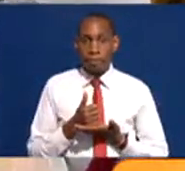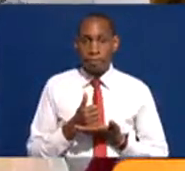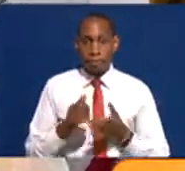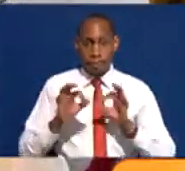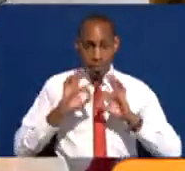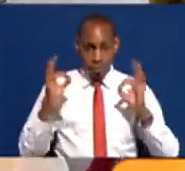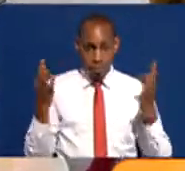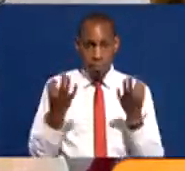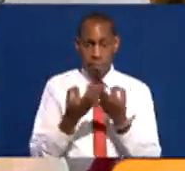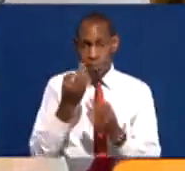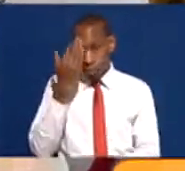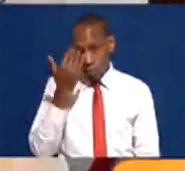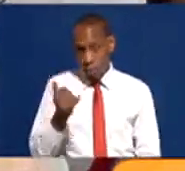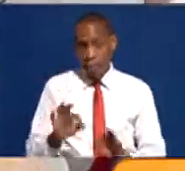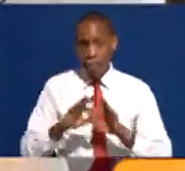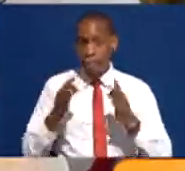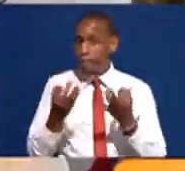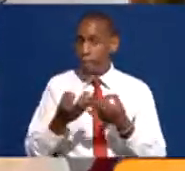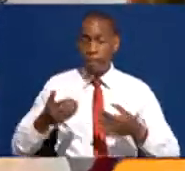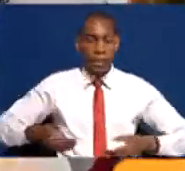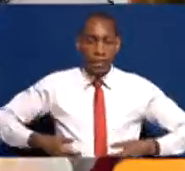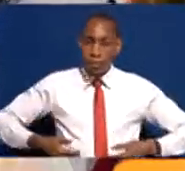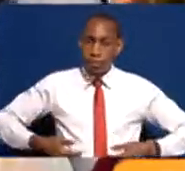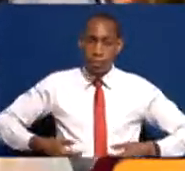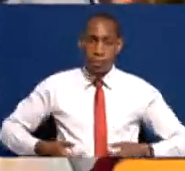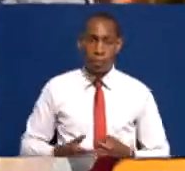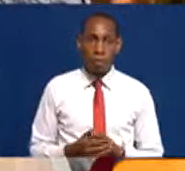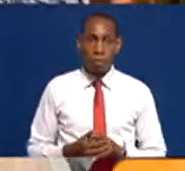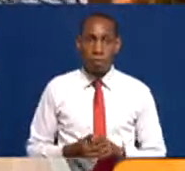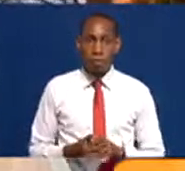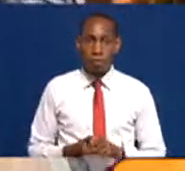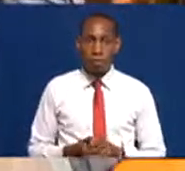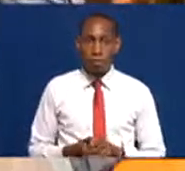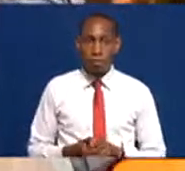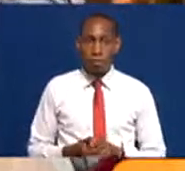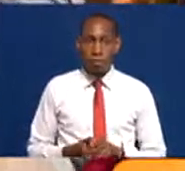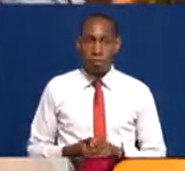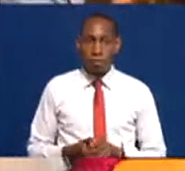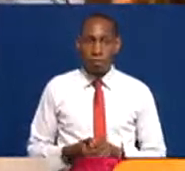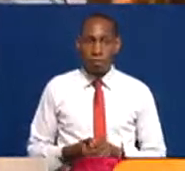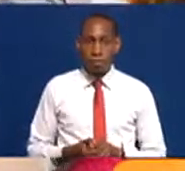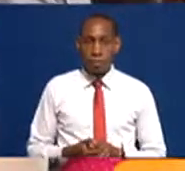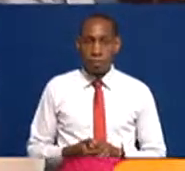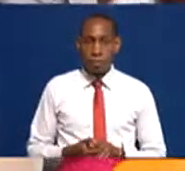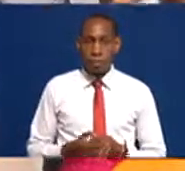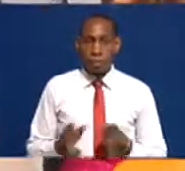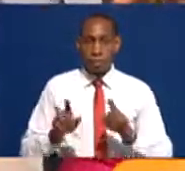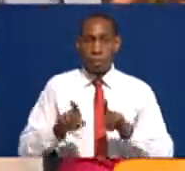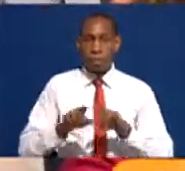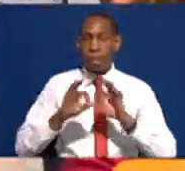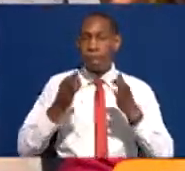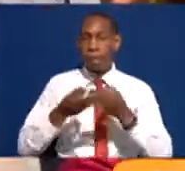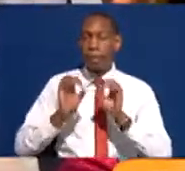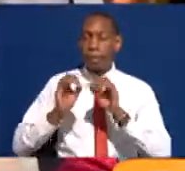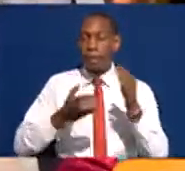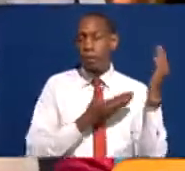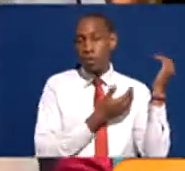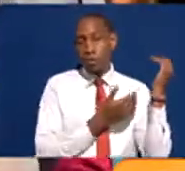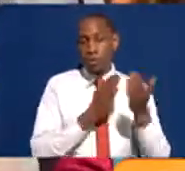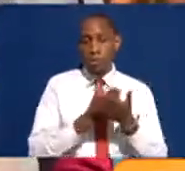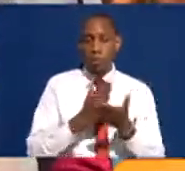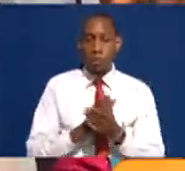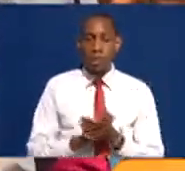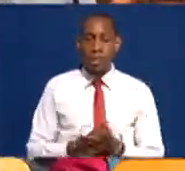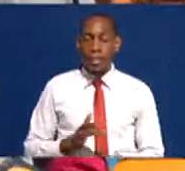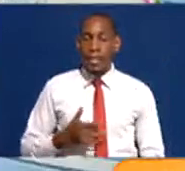hii familia kwa sababu ni changa sana. Na pia imekosa hopes kabisa, imesikia